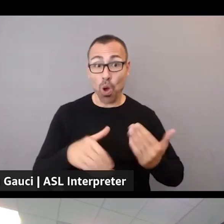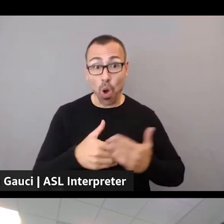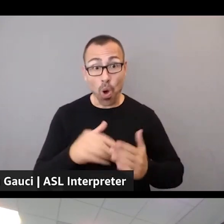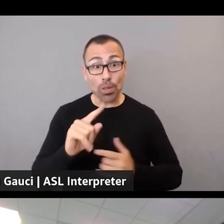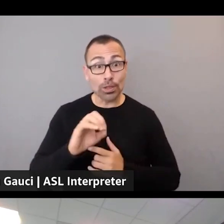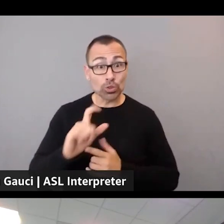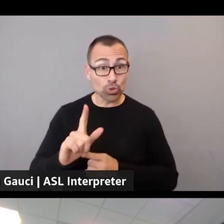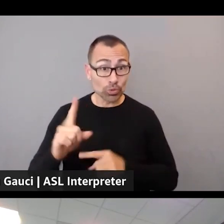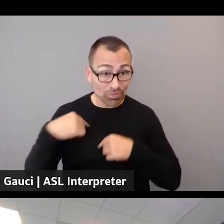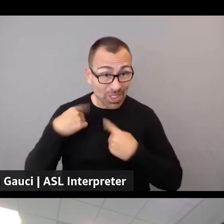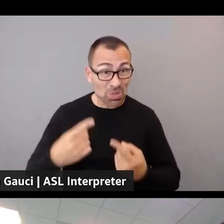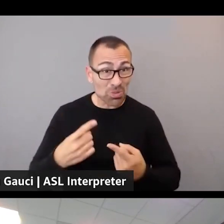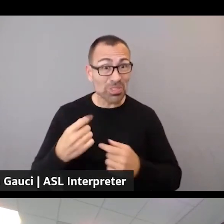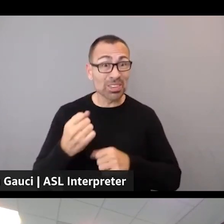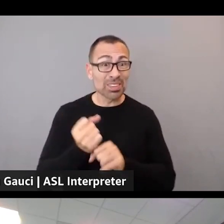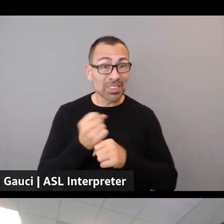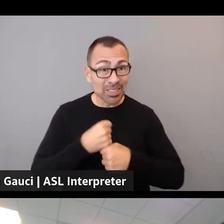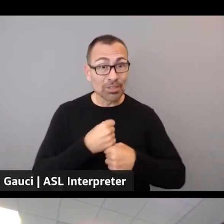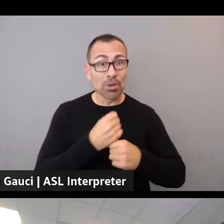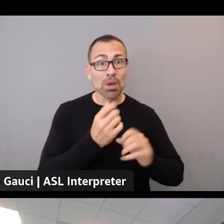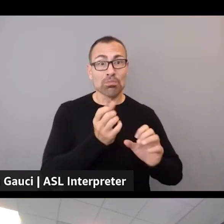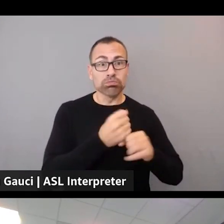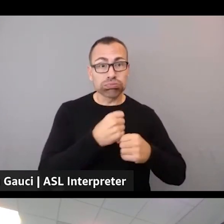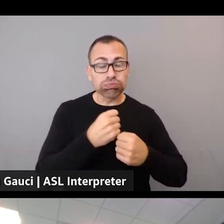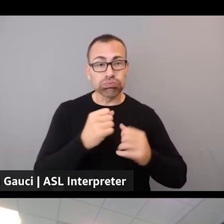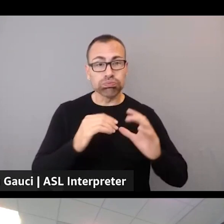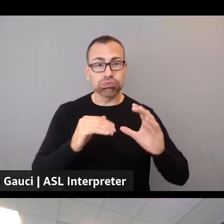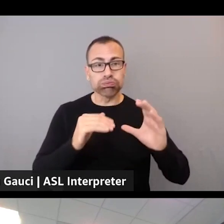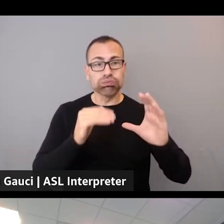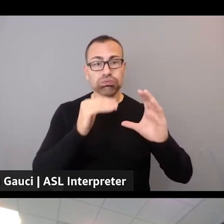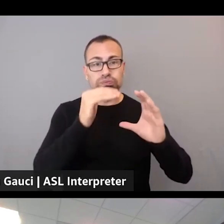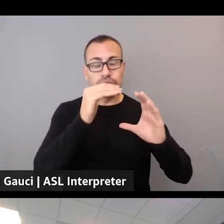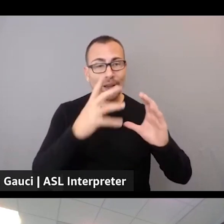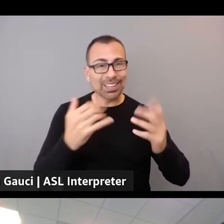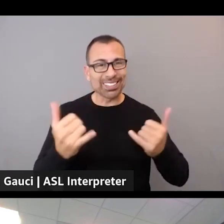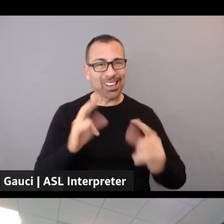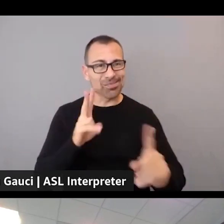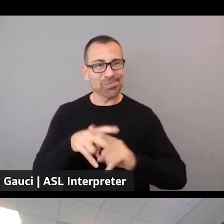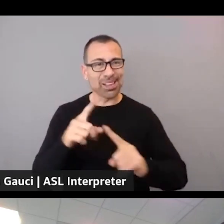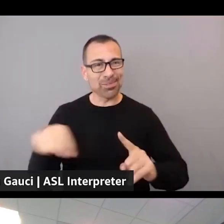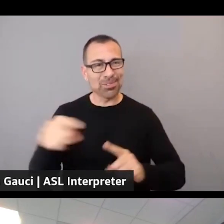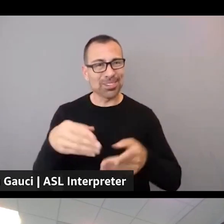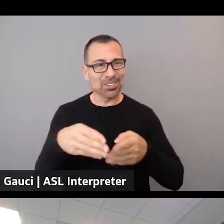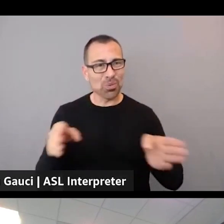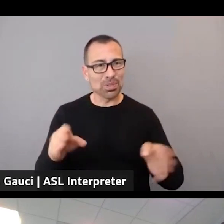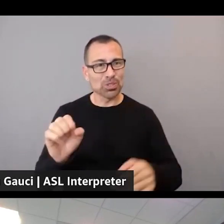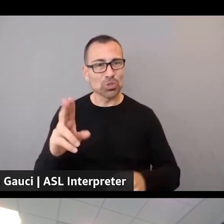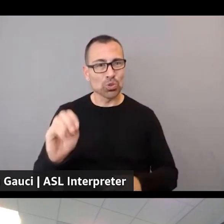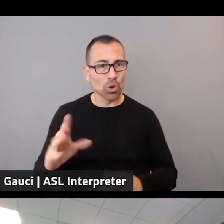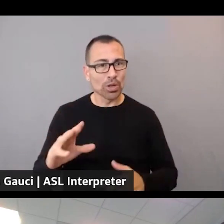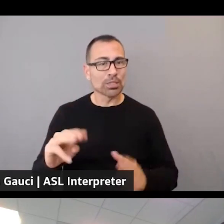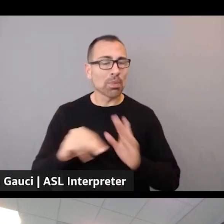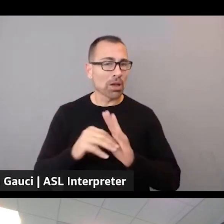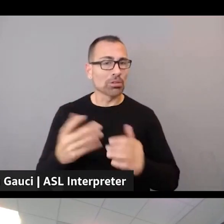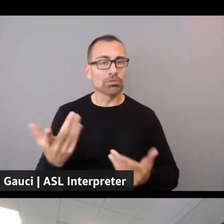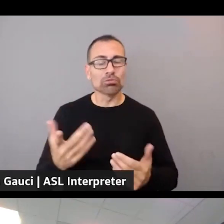years from Jumpstart and apply them to these open source models. So things like experiment